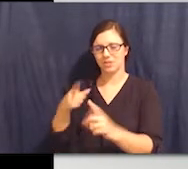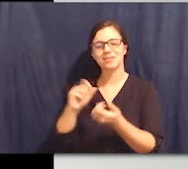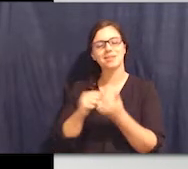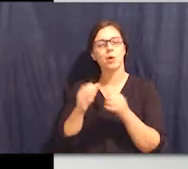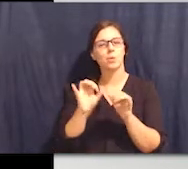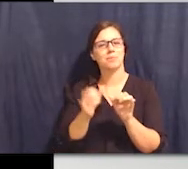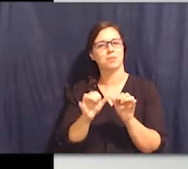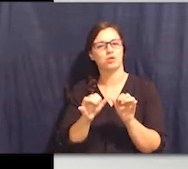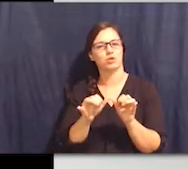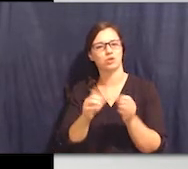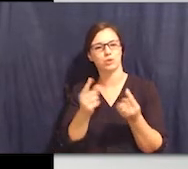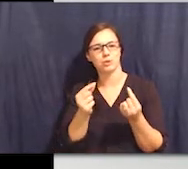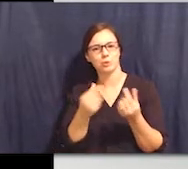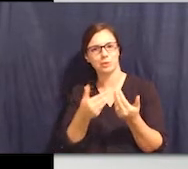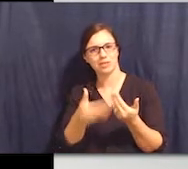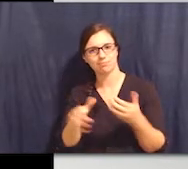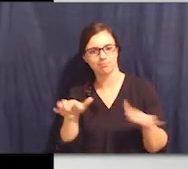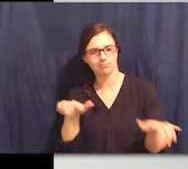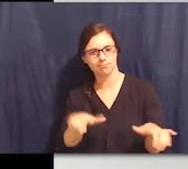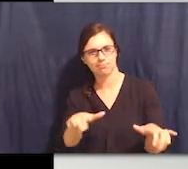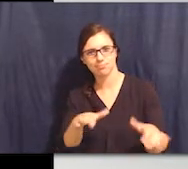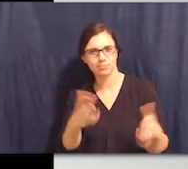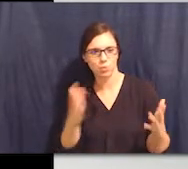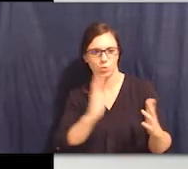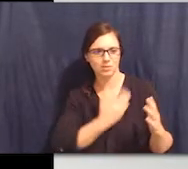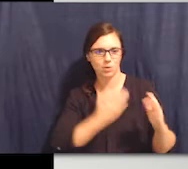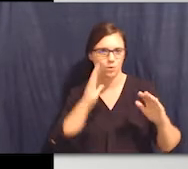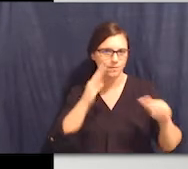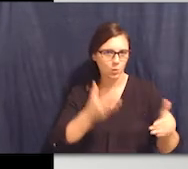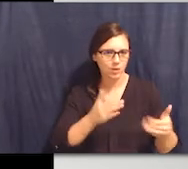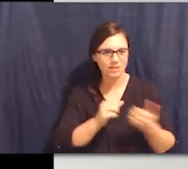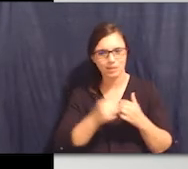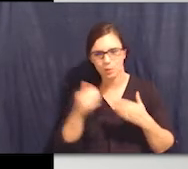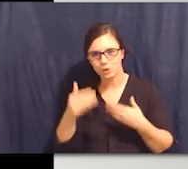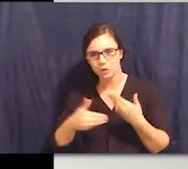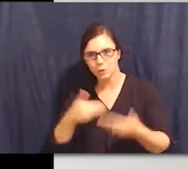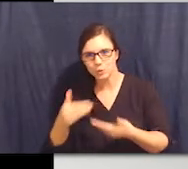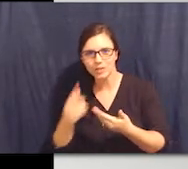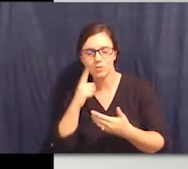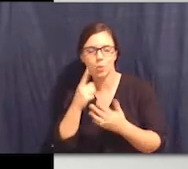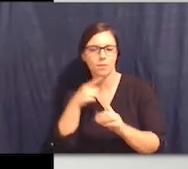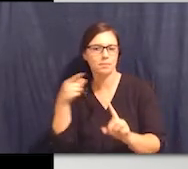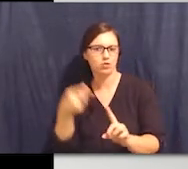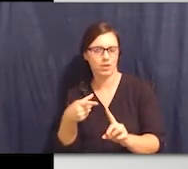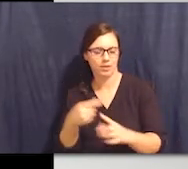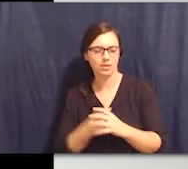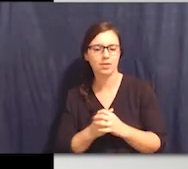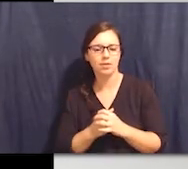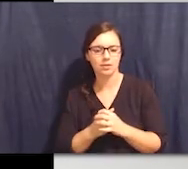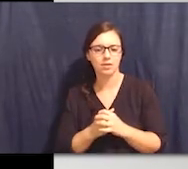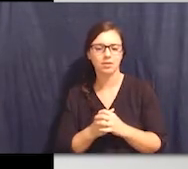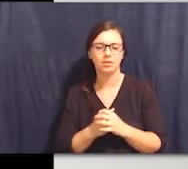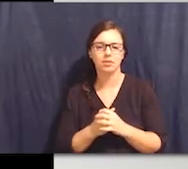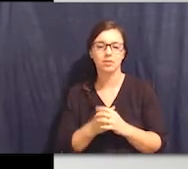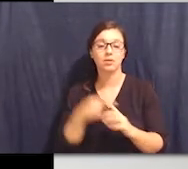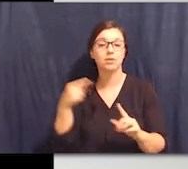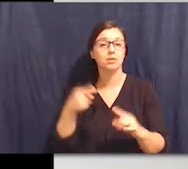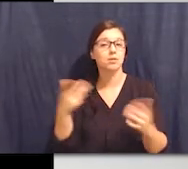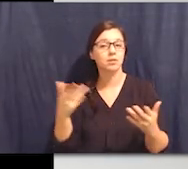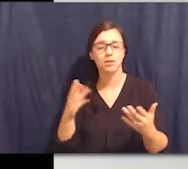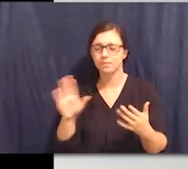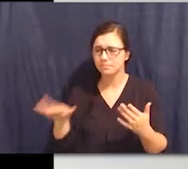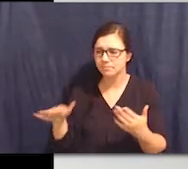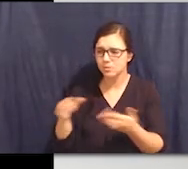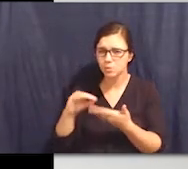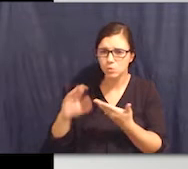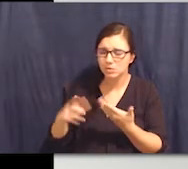we measure what we're going to do and what we're focusing on and how we're doing in terms of the mission. And that's, okay, how are our students